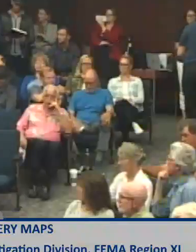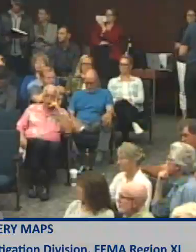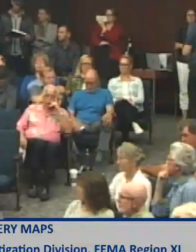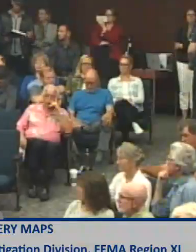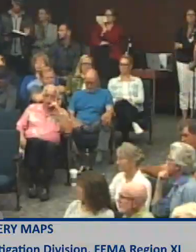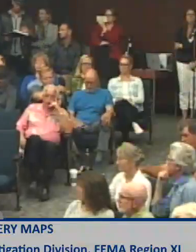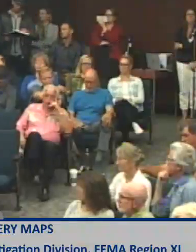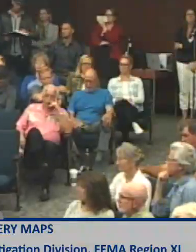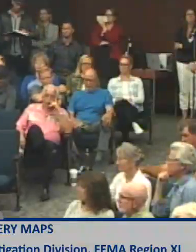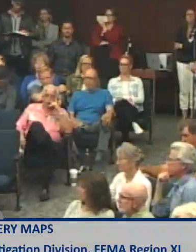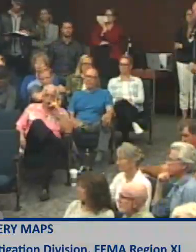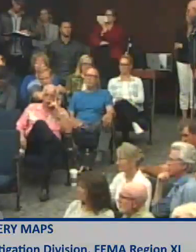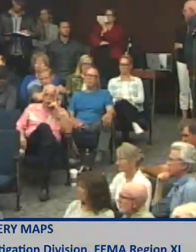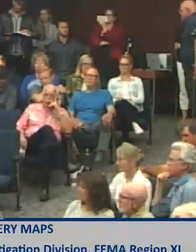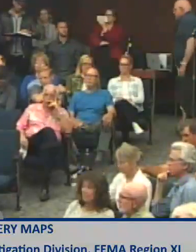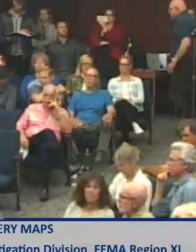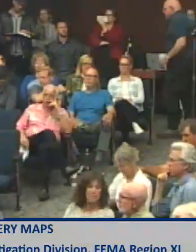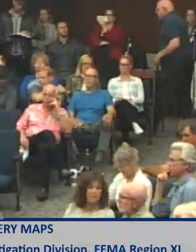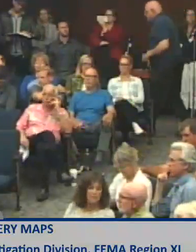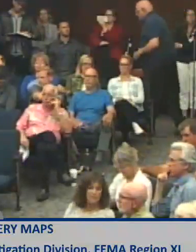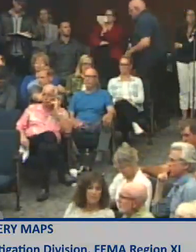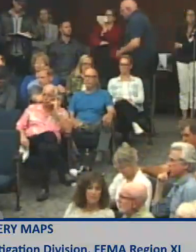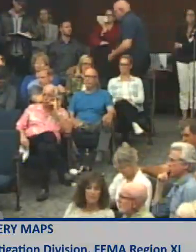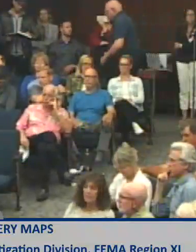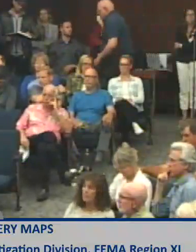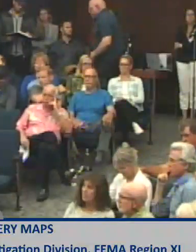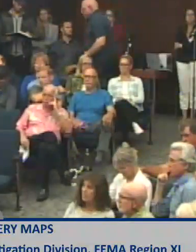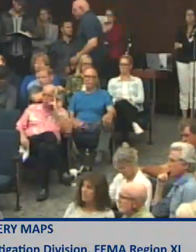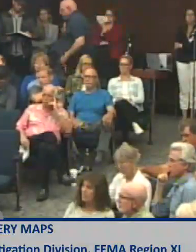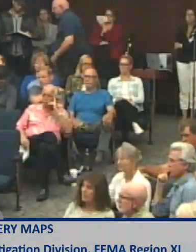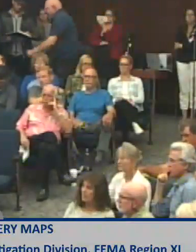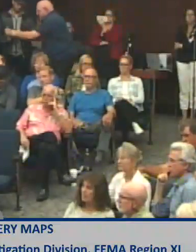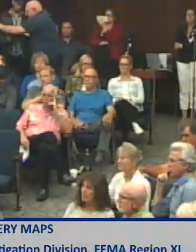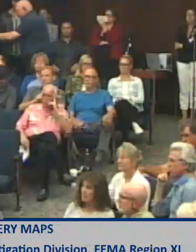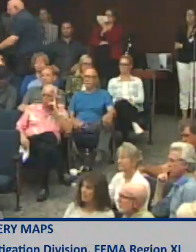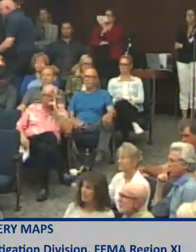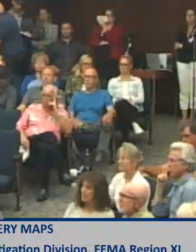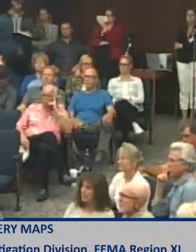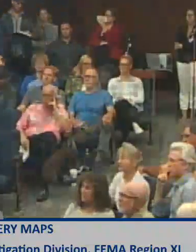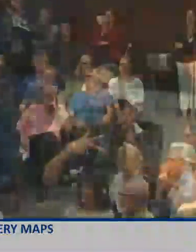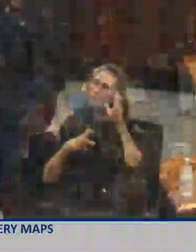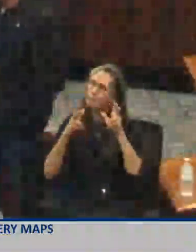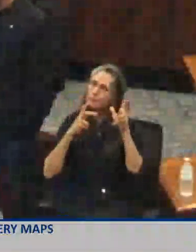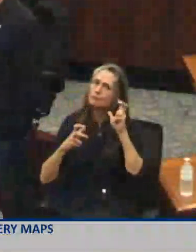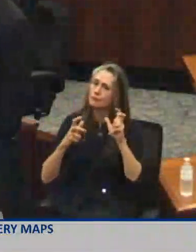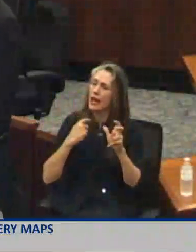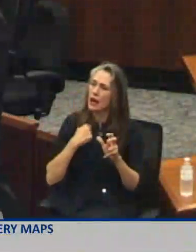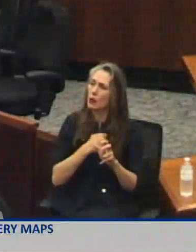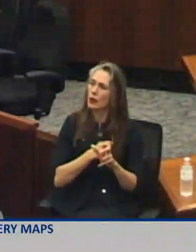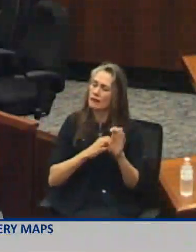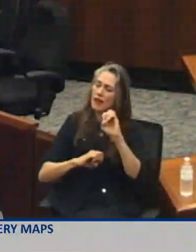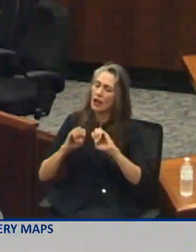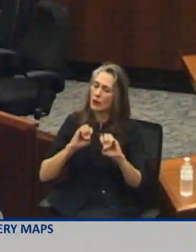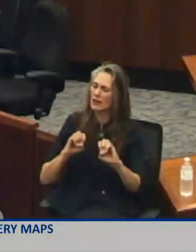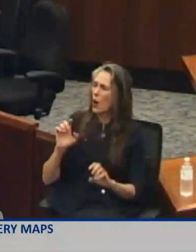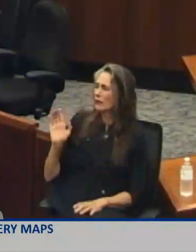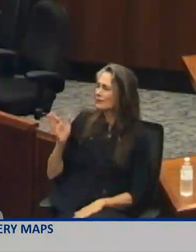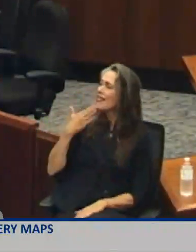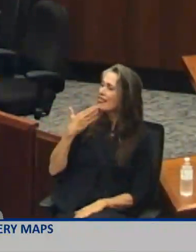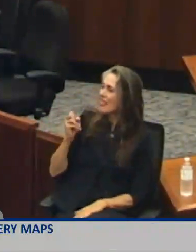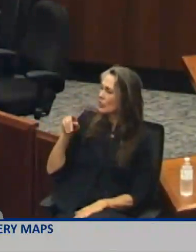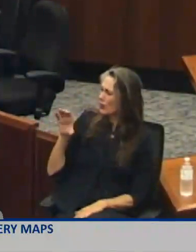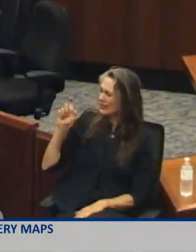they're working with property owners and others as conditions could change, to refine that. But,